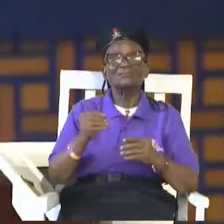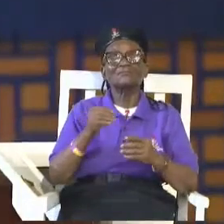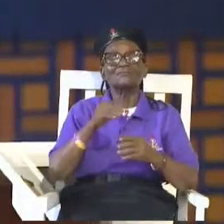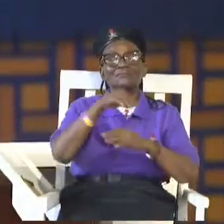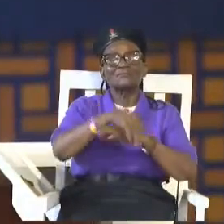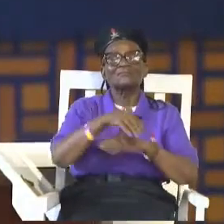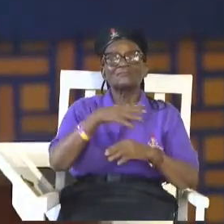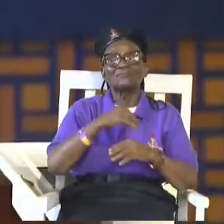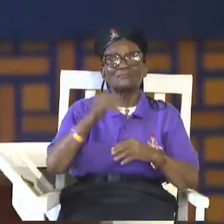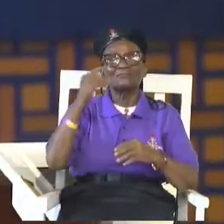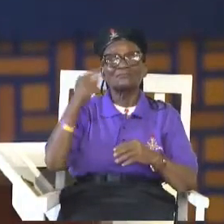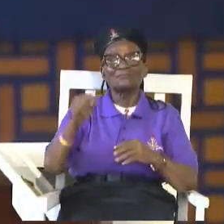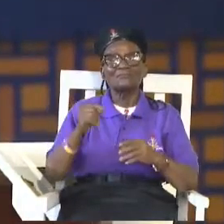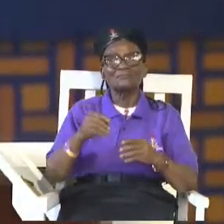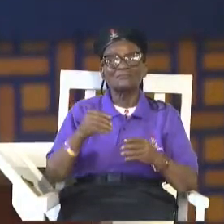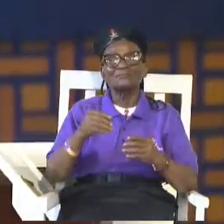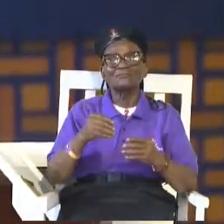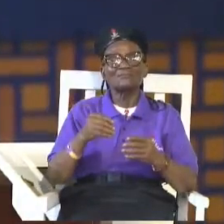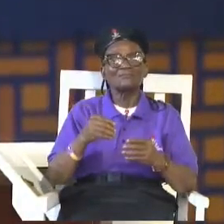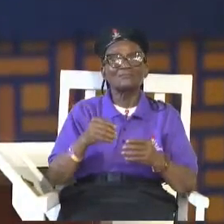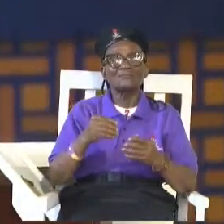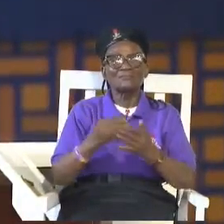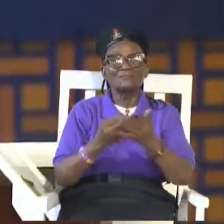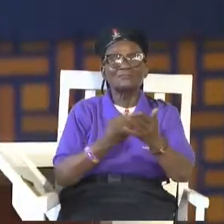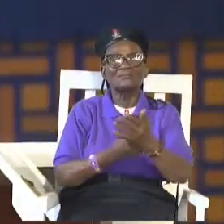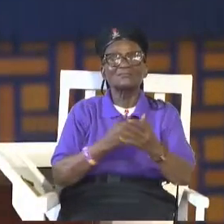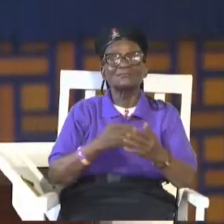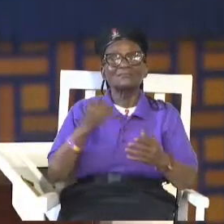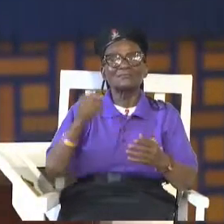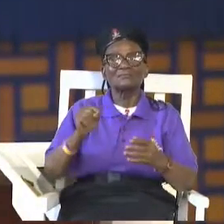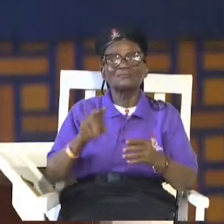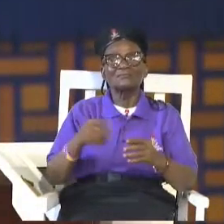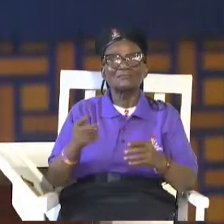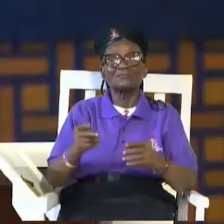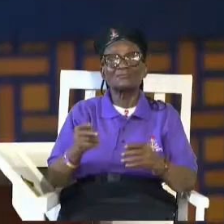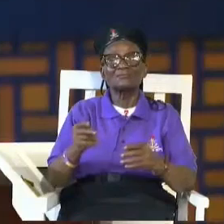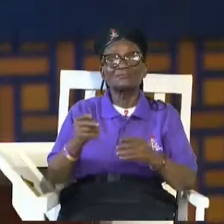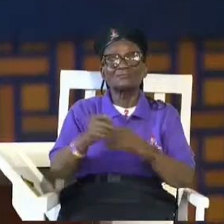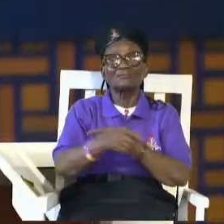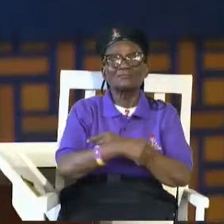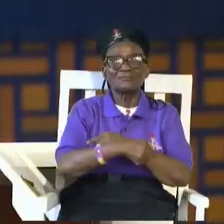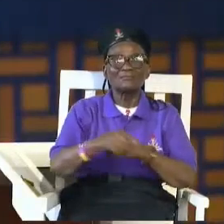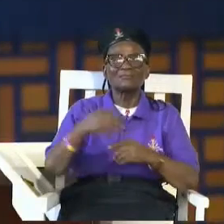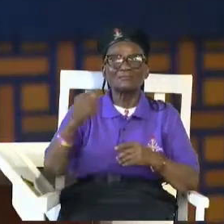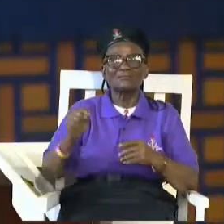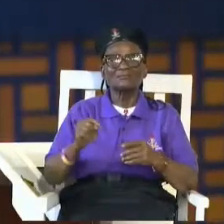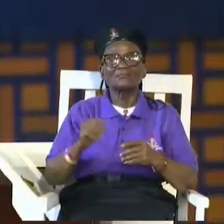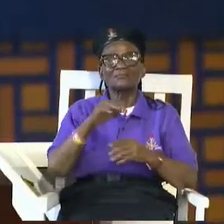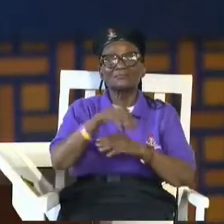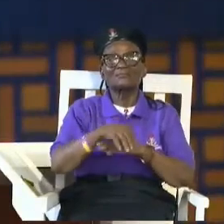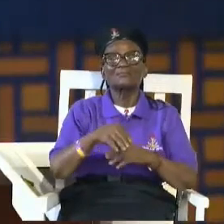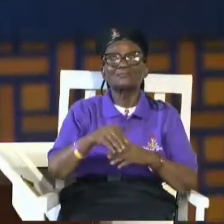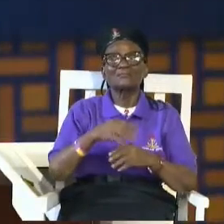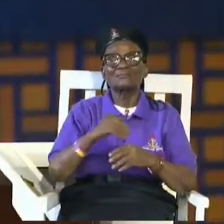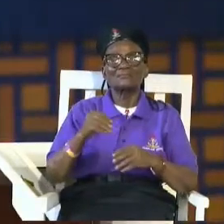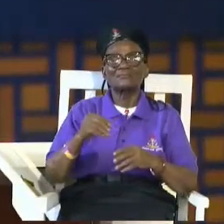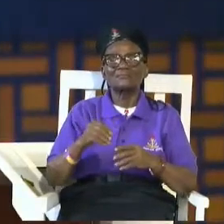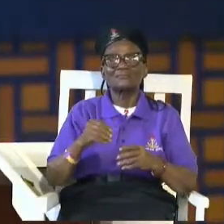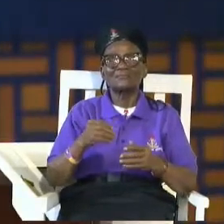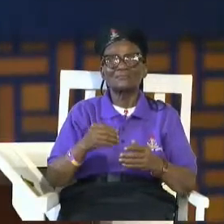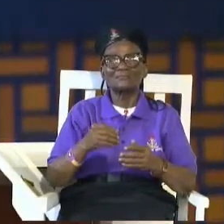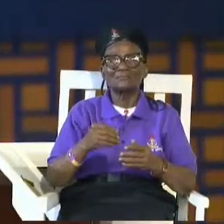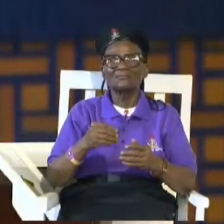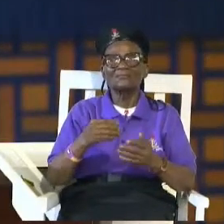the morning, the second day. And the evening and the morning, the third day. As far as God